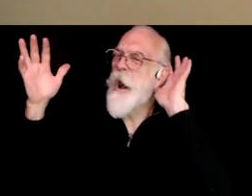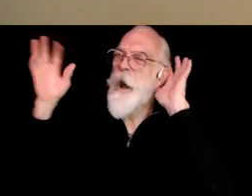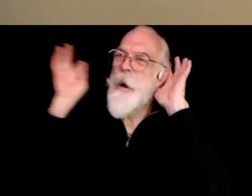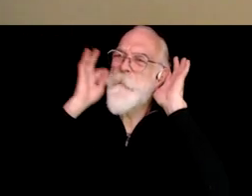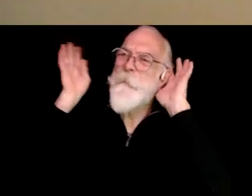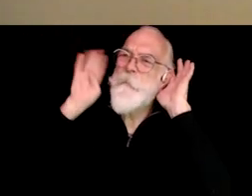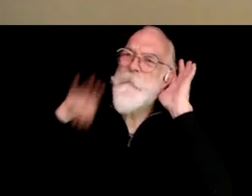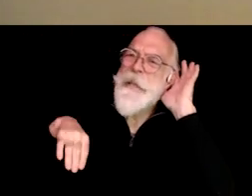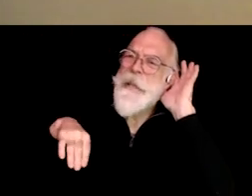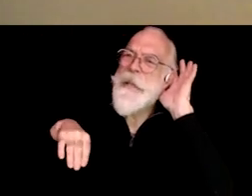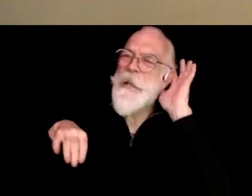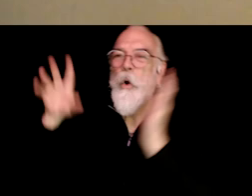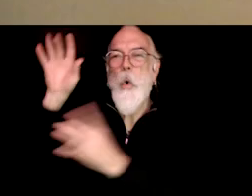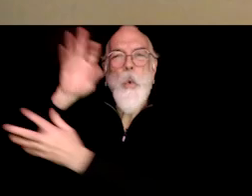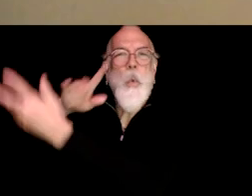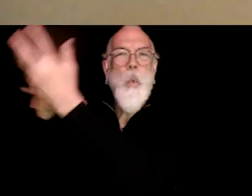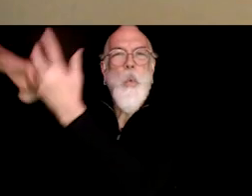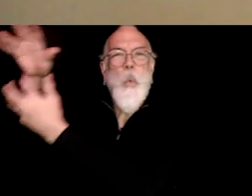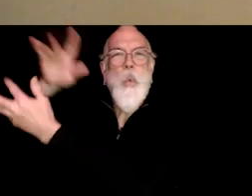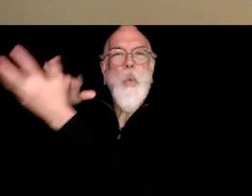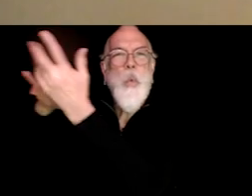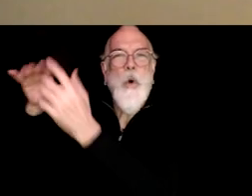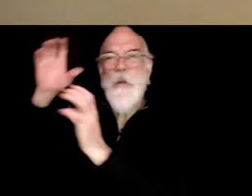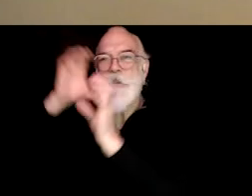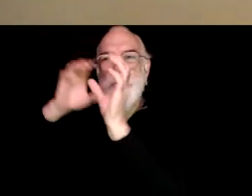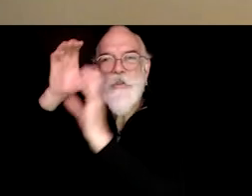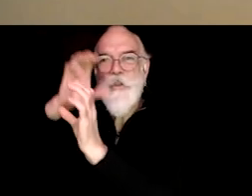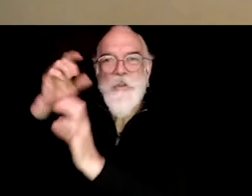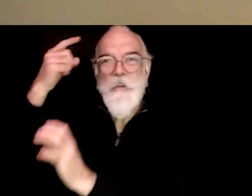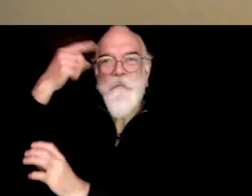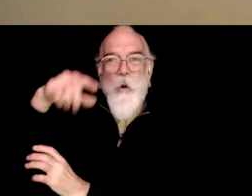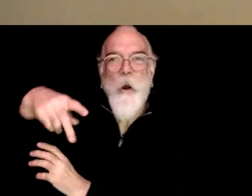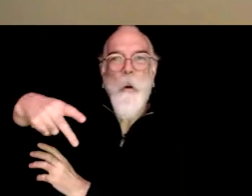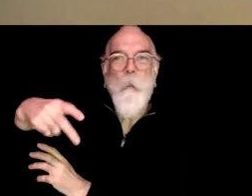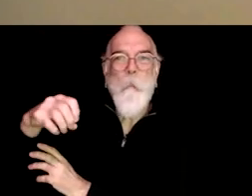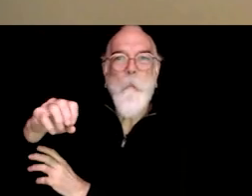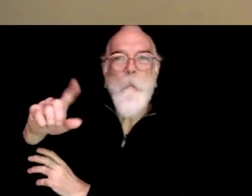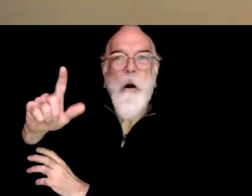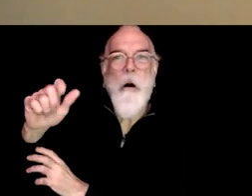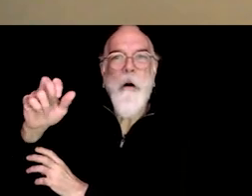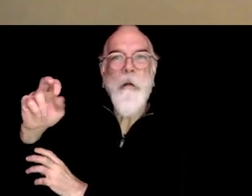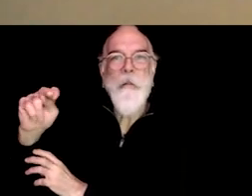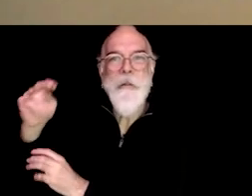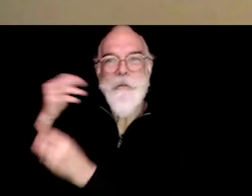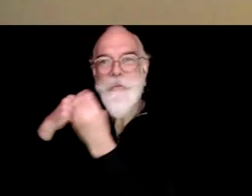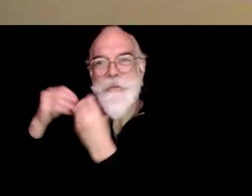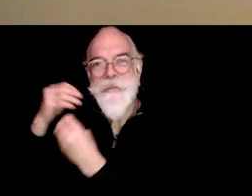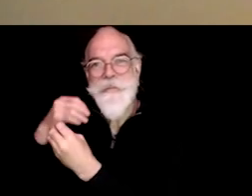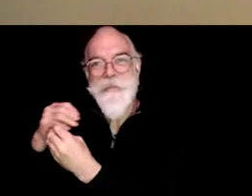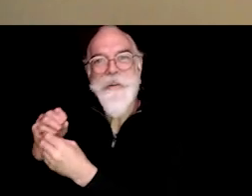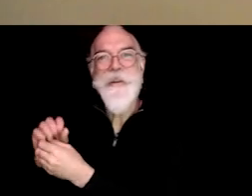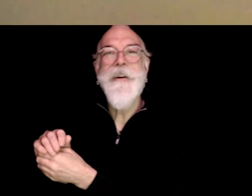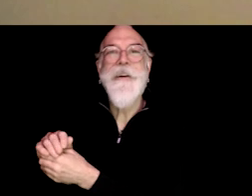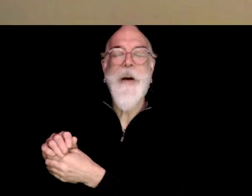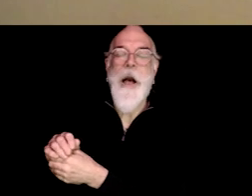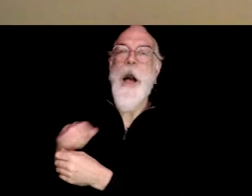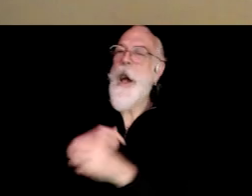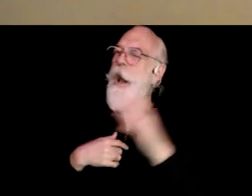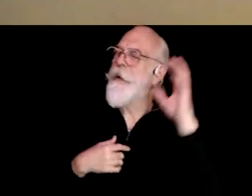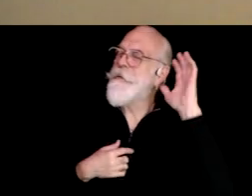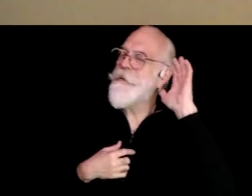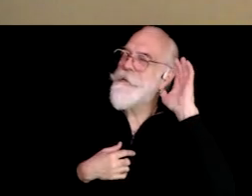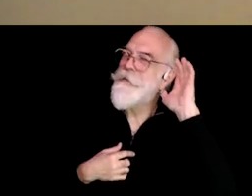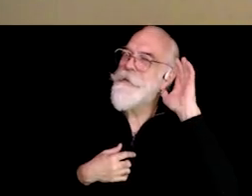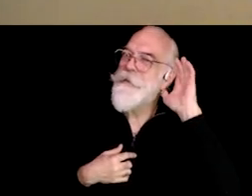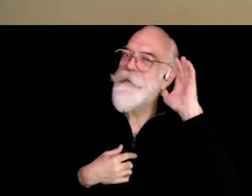in the pollen. I listen, and sometimes I sing my own words back to what I